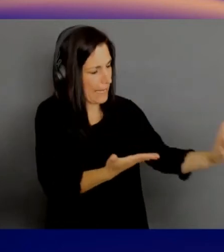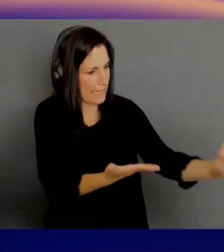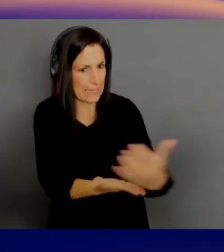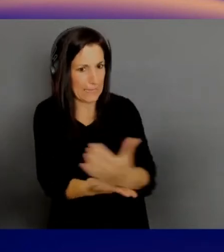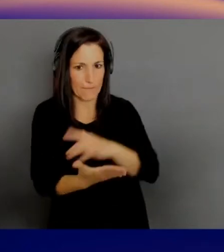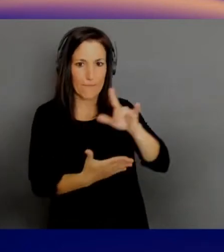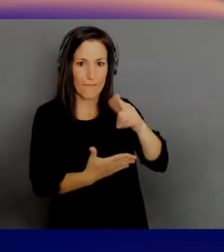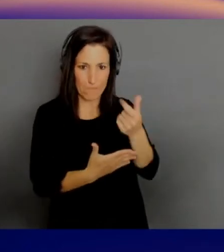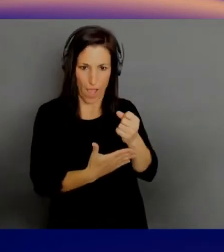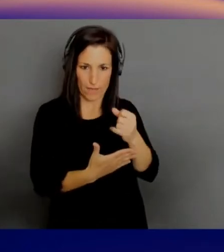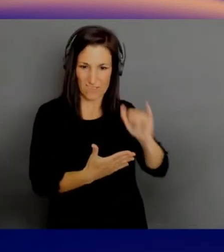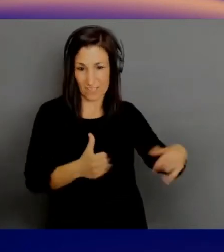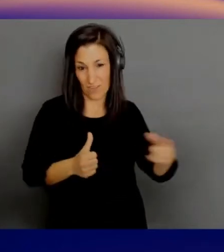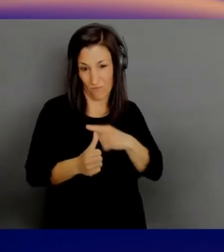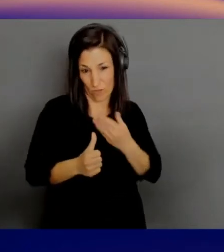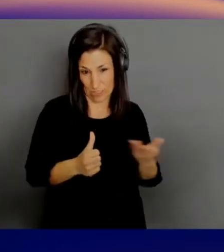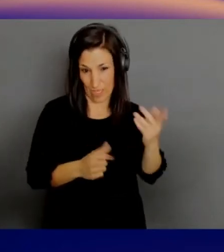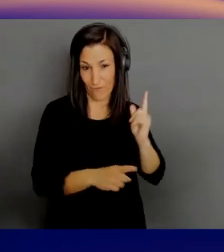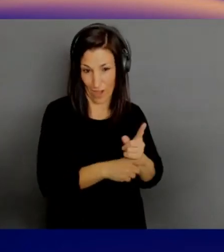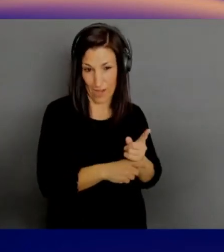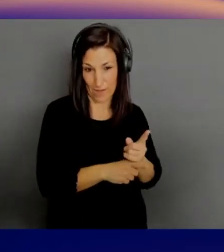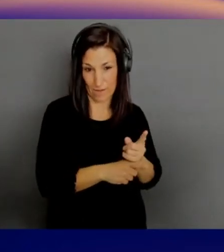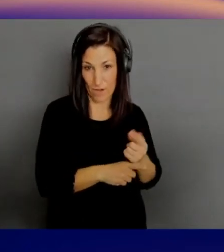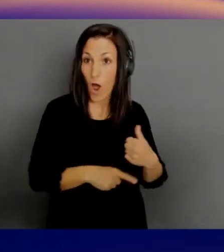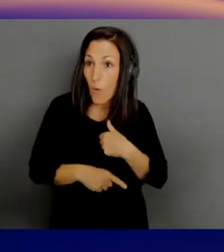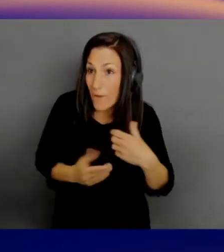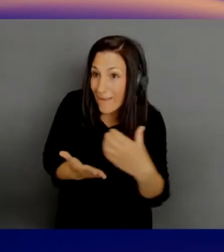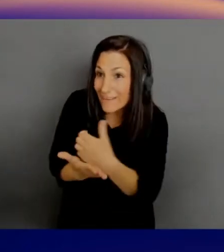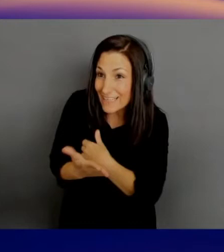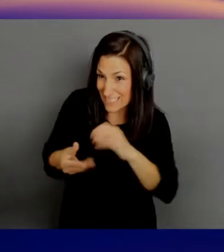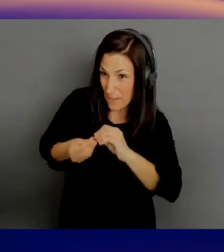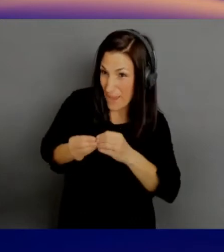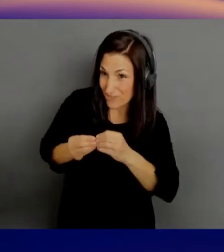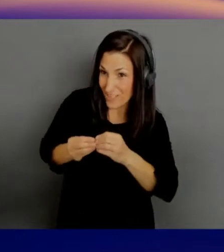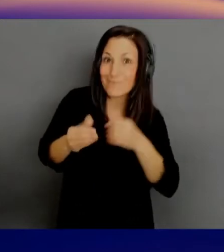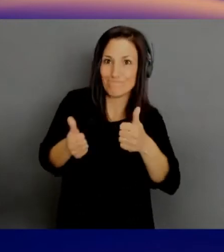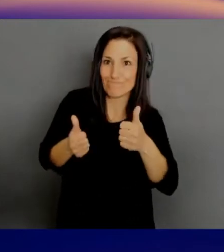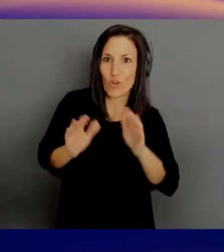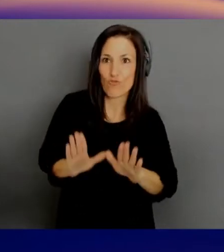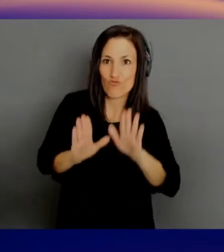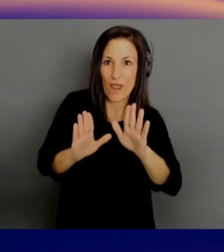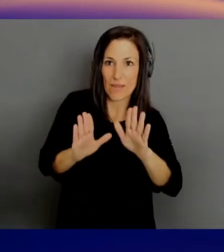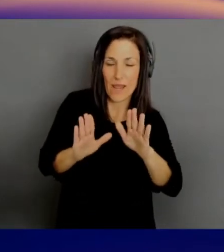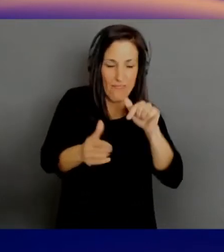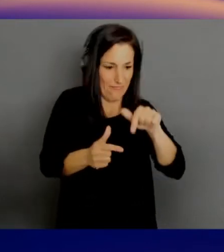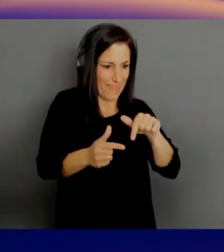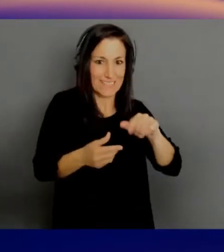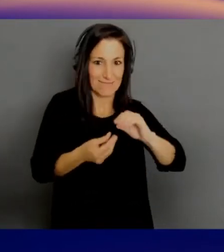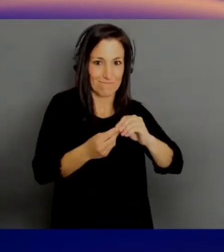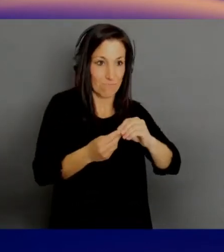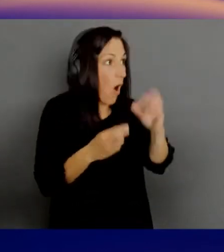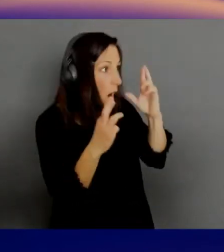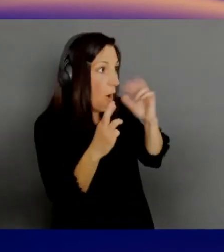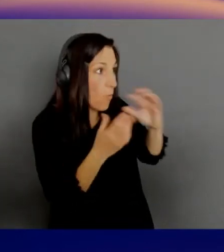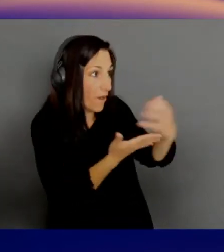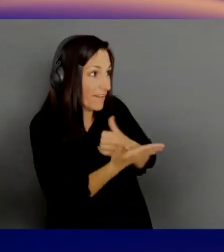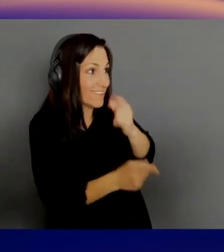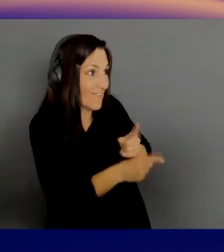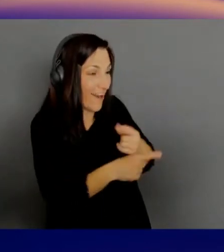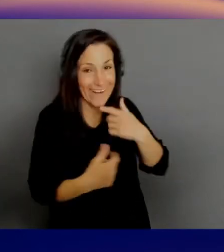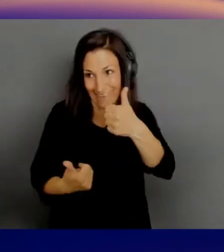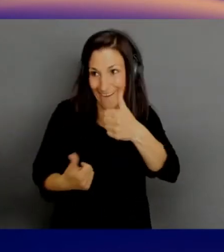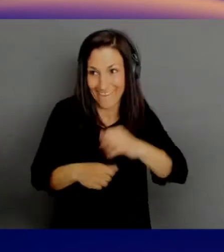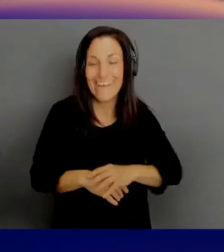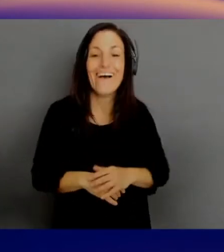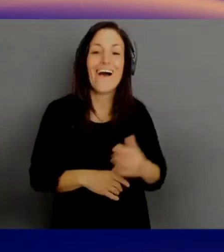right? Yeah. Are we First even step. collecting the metrics? Great. We're moving them. I hope so. I hope so too. Yeah. Moving them into